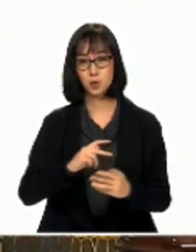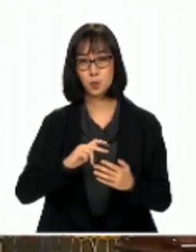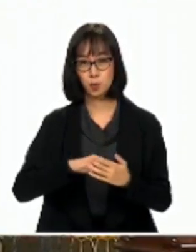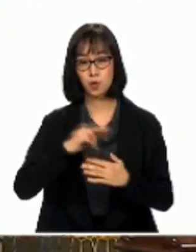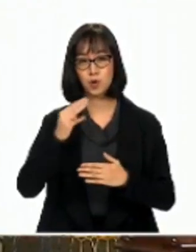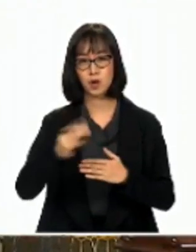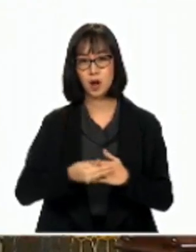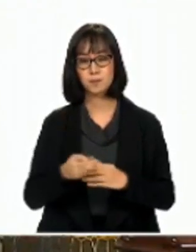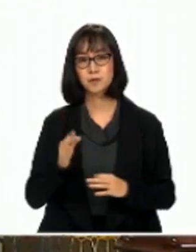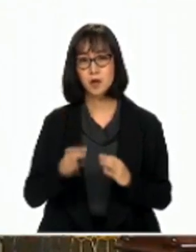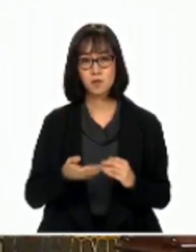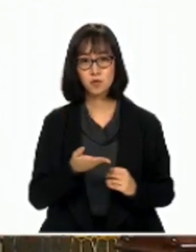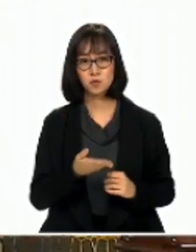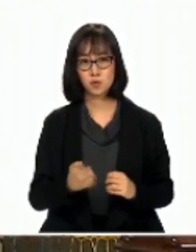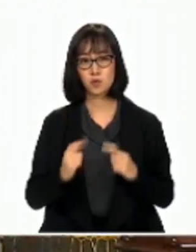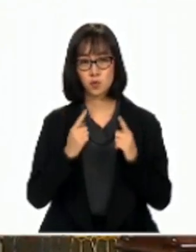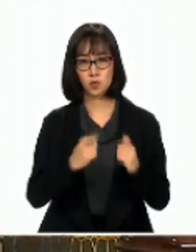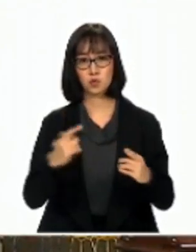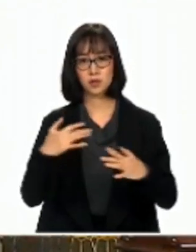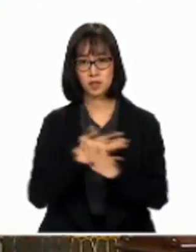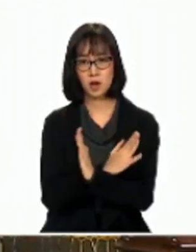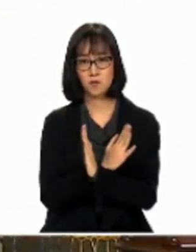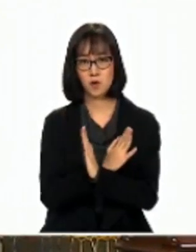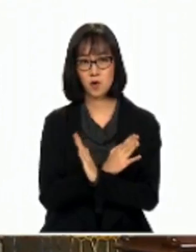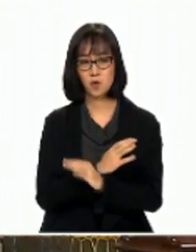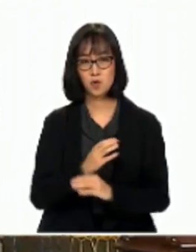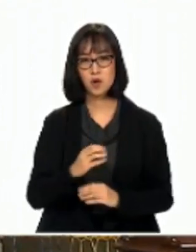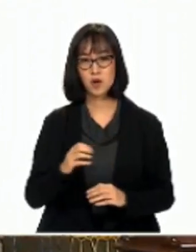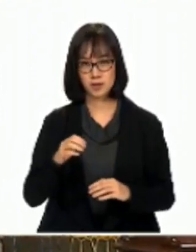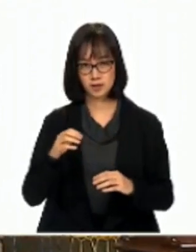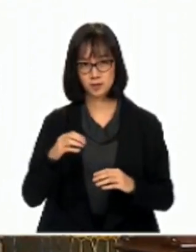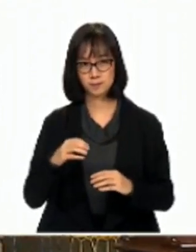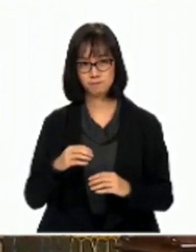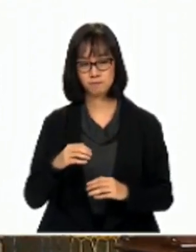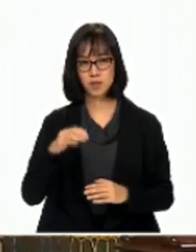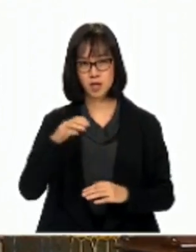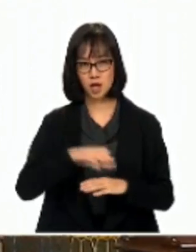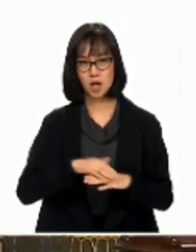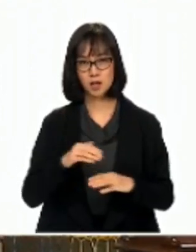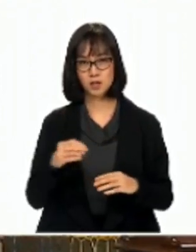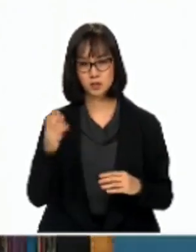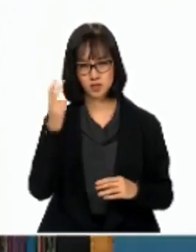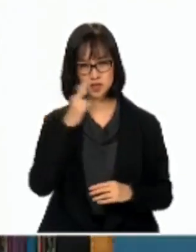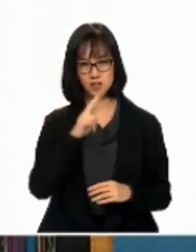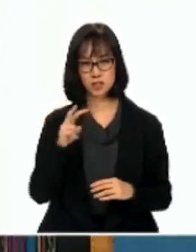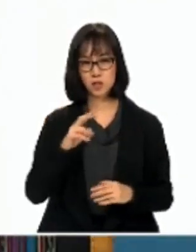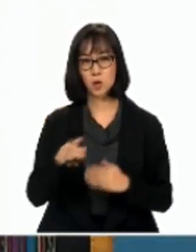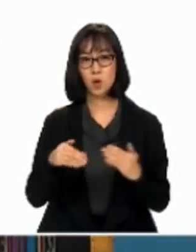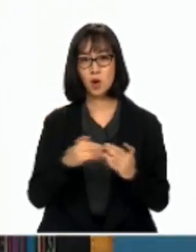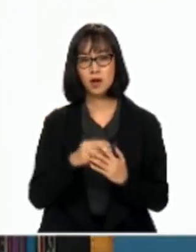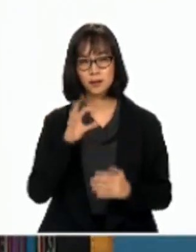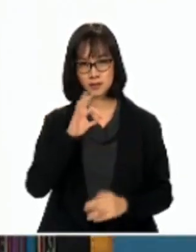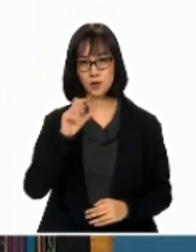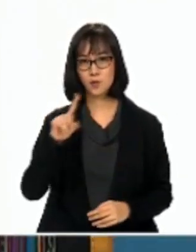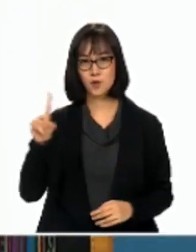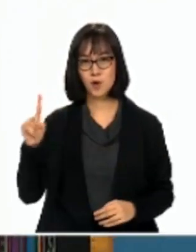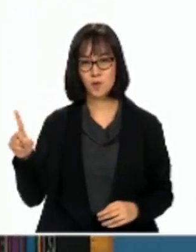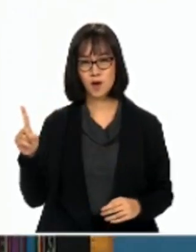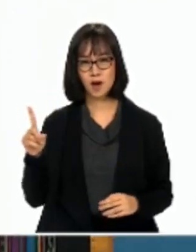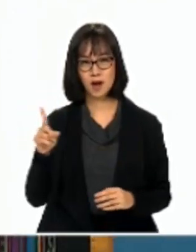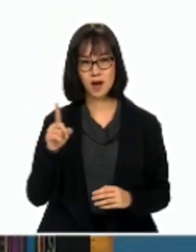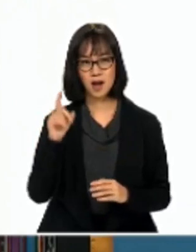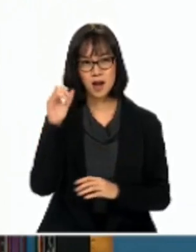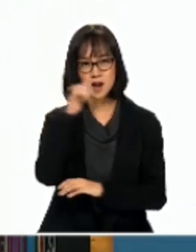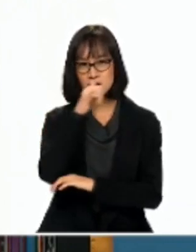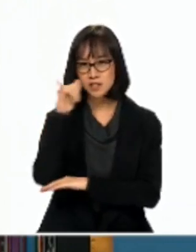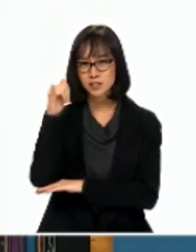Davao, you find the best. The best of everything. 911, all the cameras, all the screens. We need that.